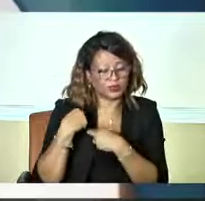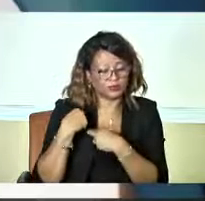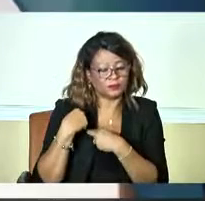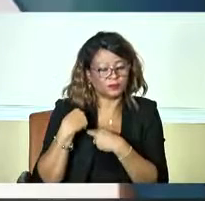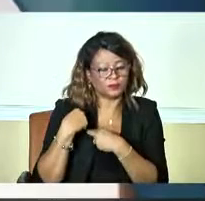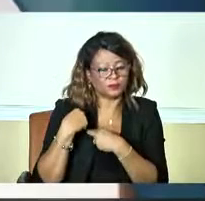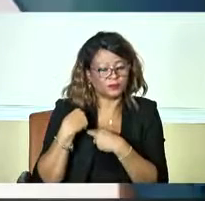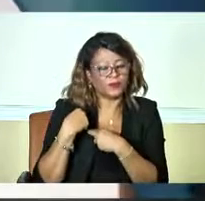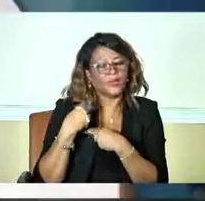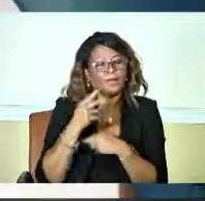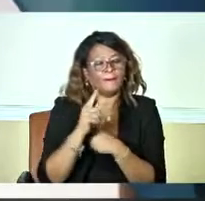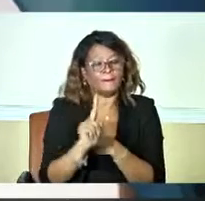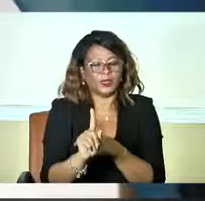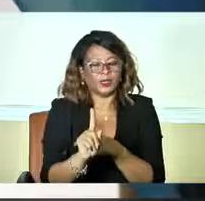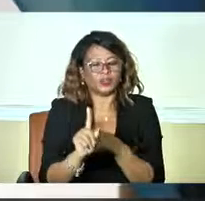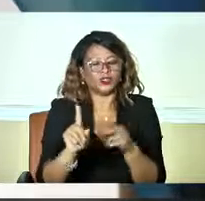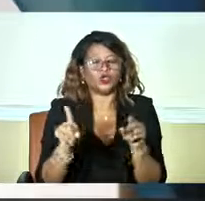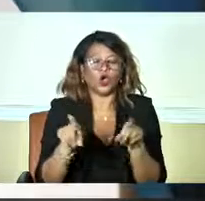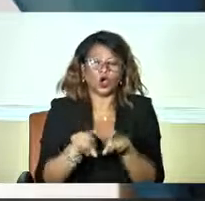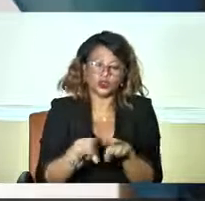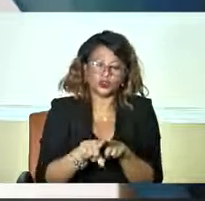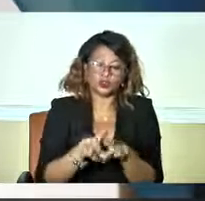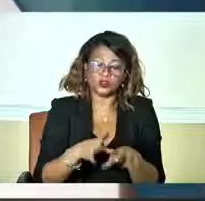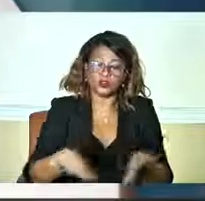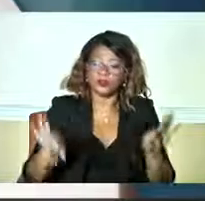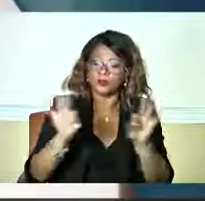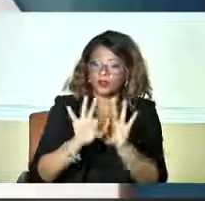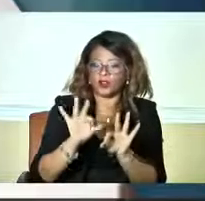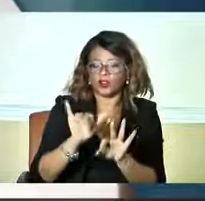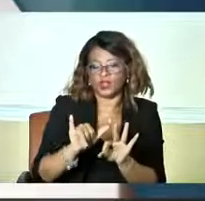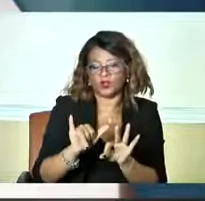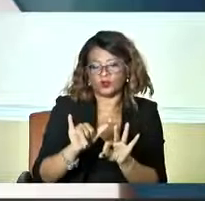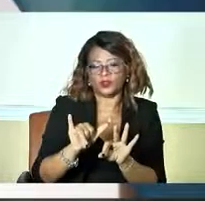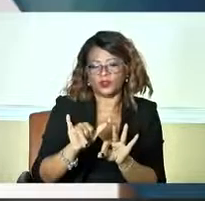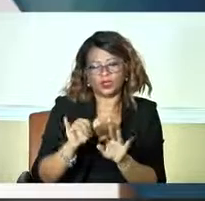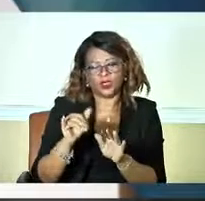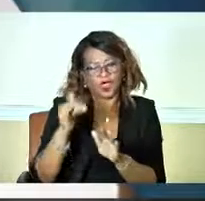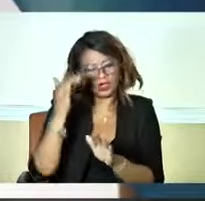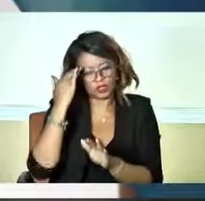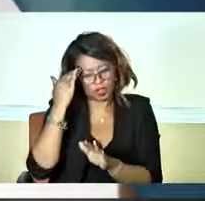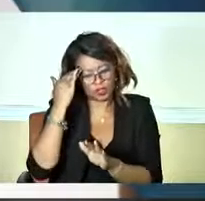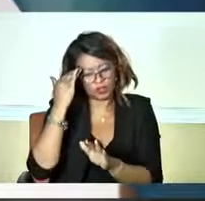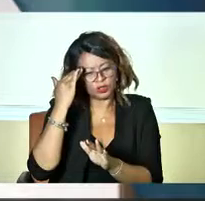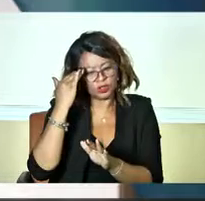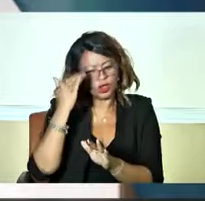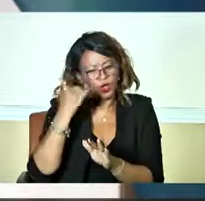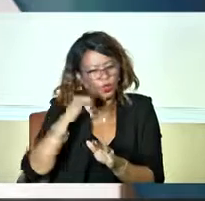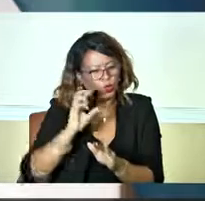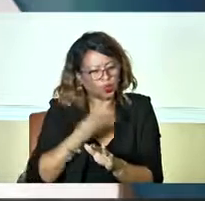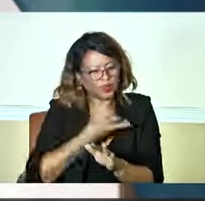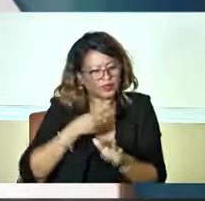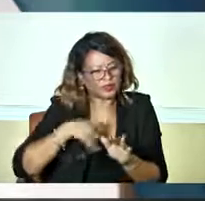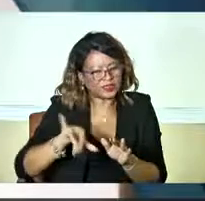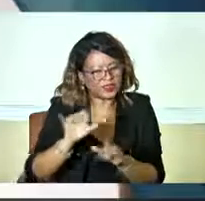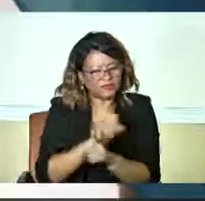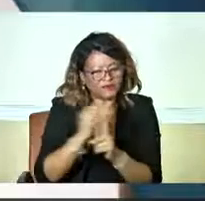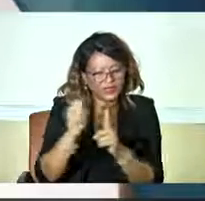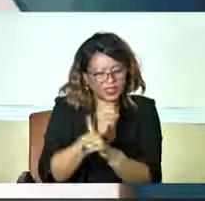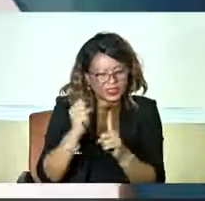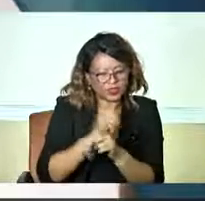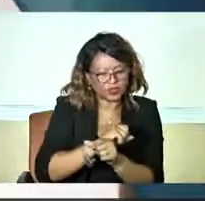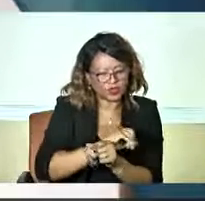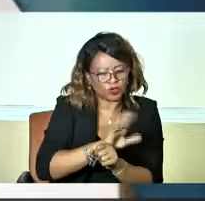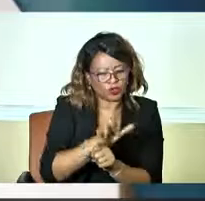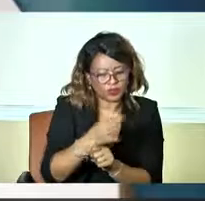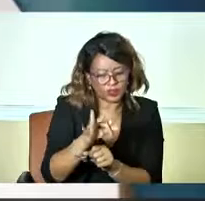But it is also important that we acknowledge that we are still fighting the